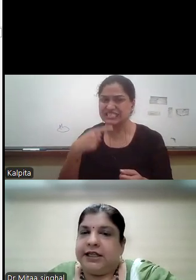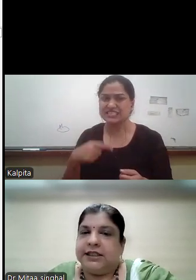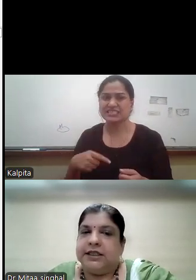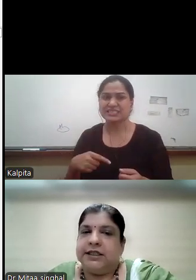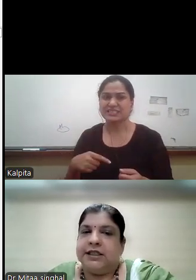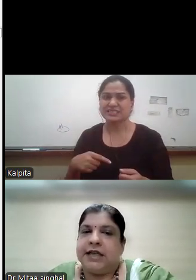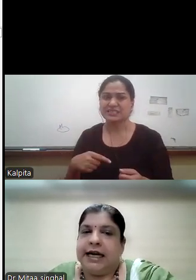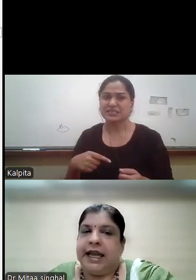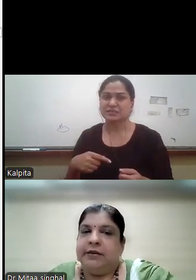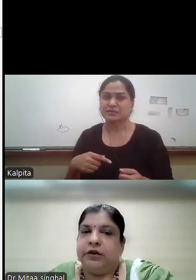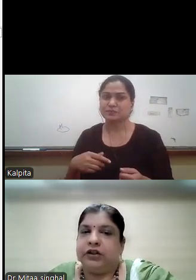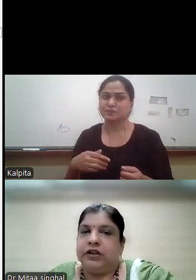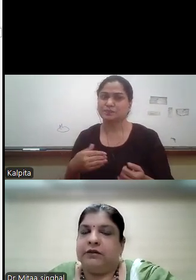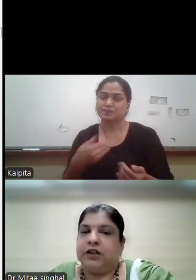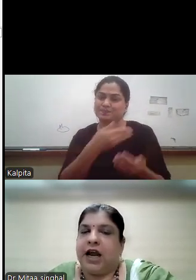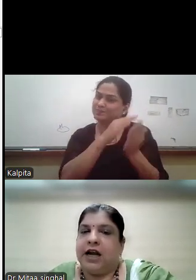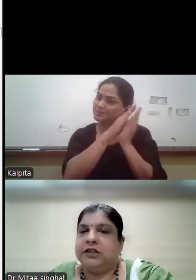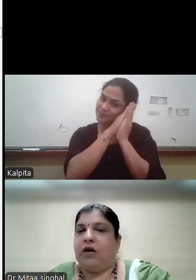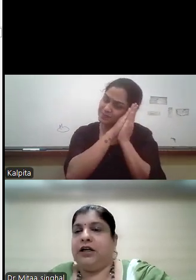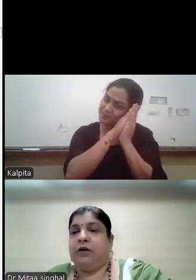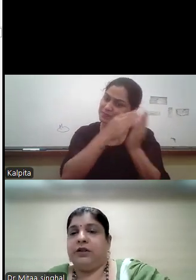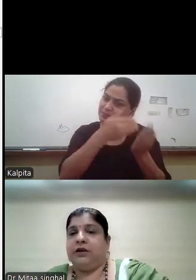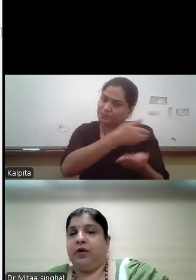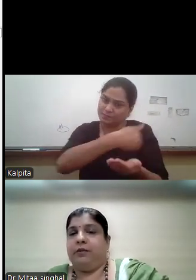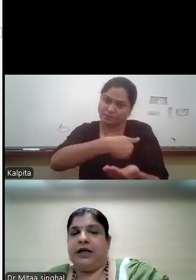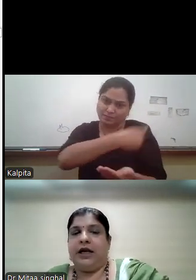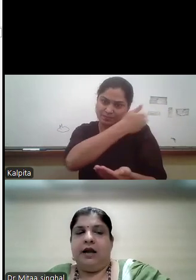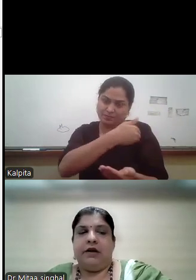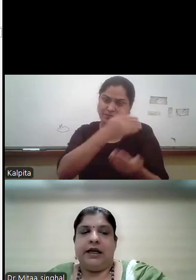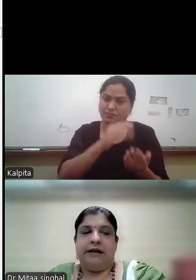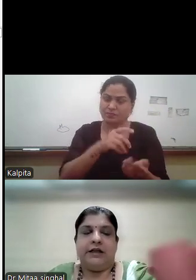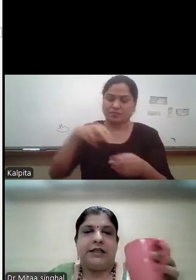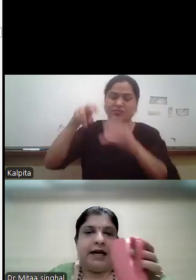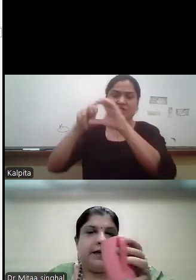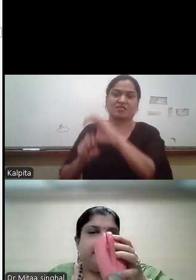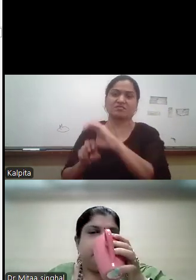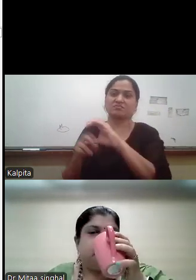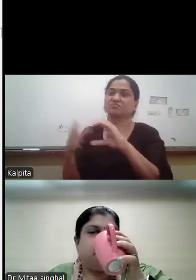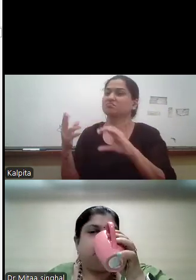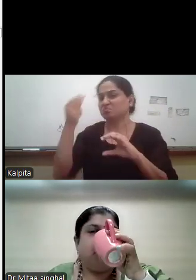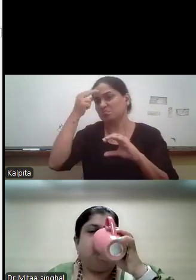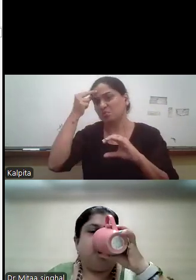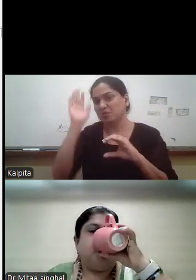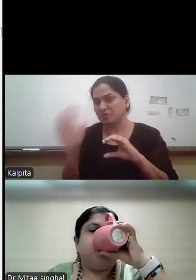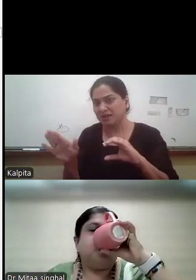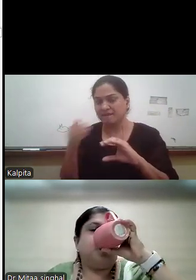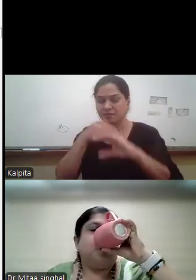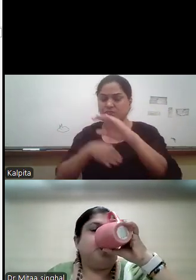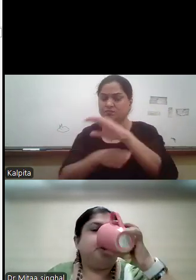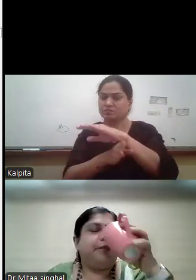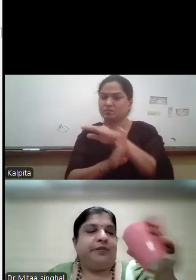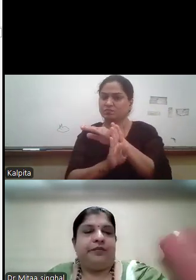positioning devices. This is a sideline positioner. If the child is not able to sit properly, we can give a sideline position.